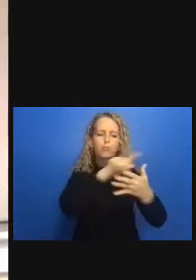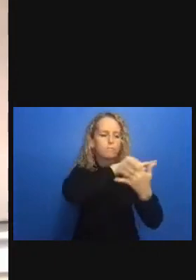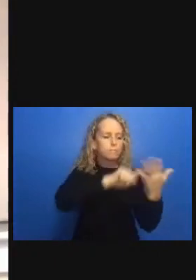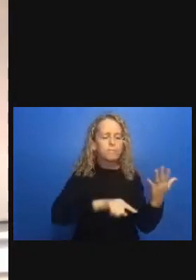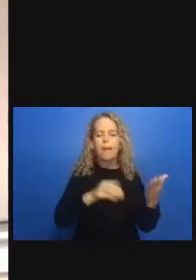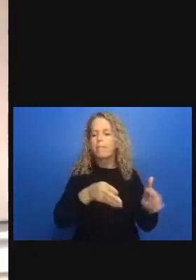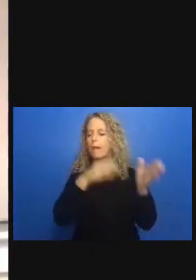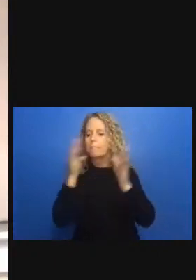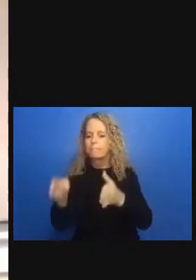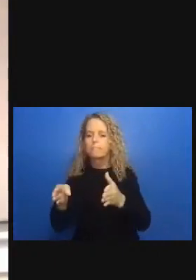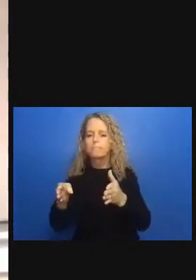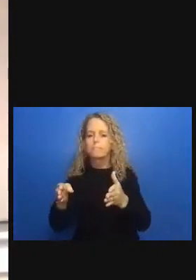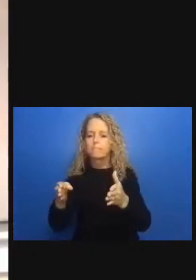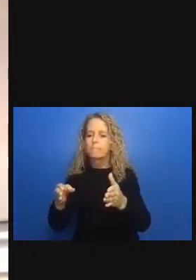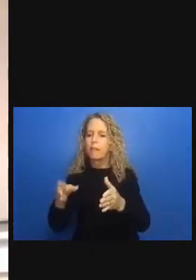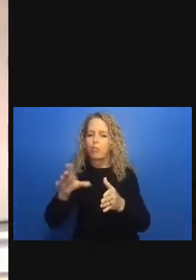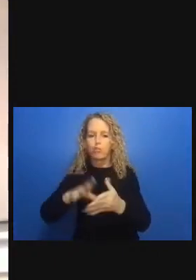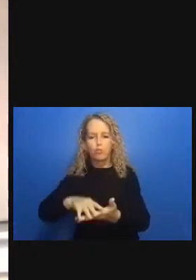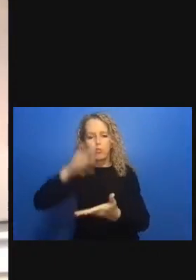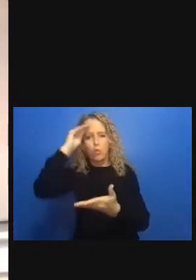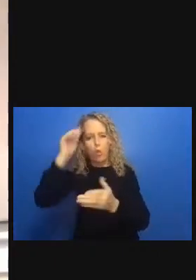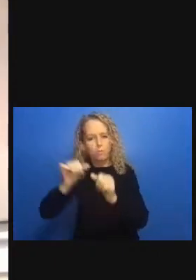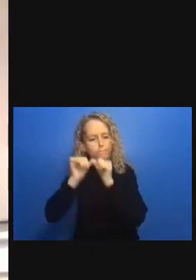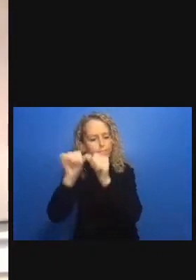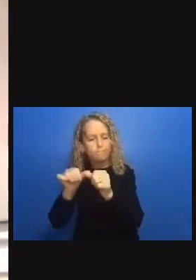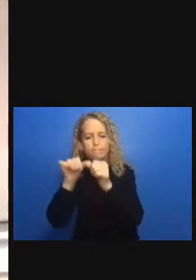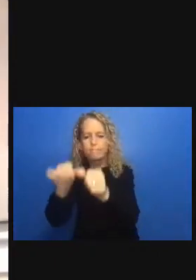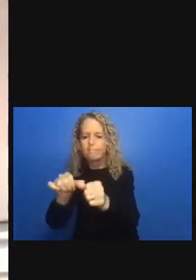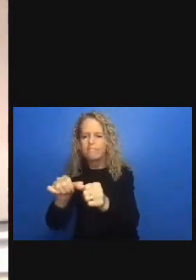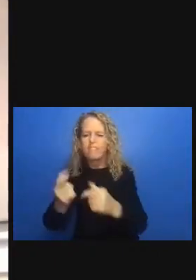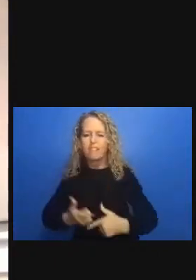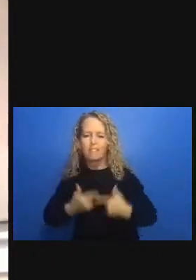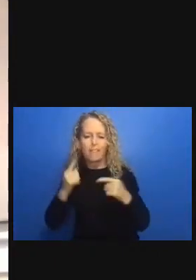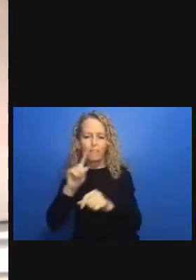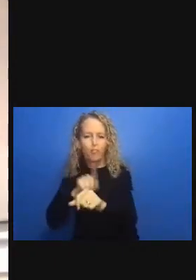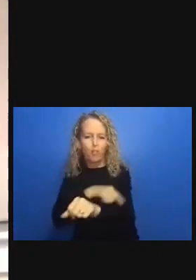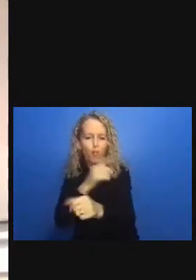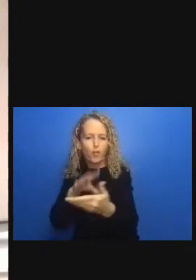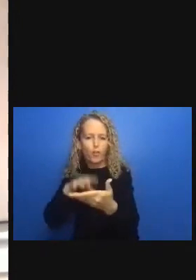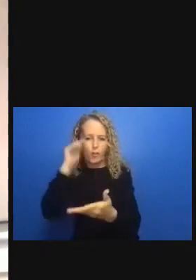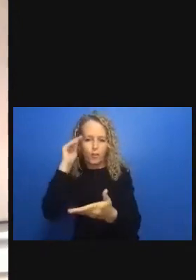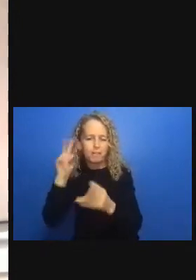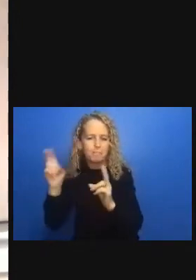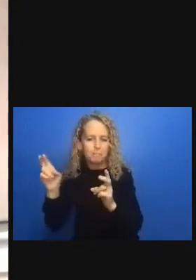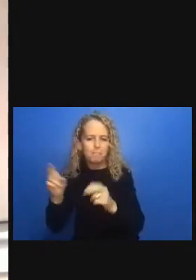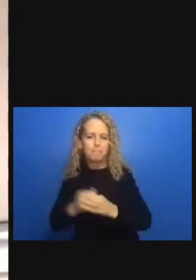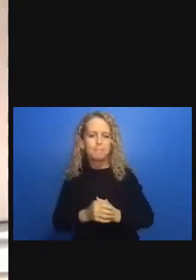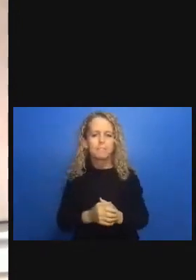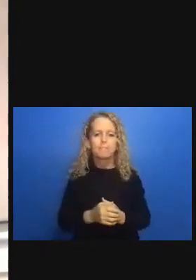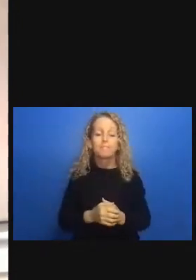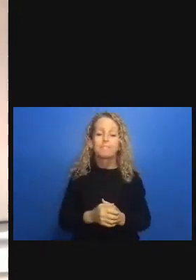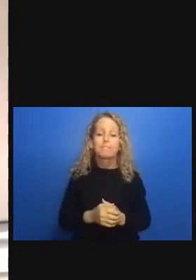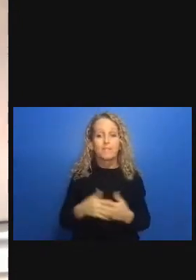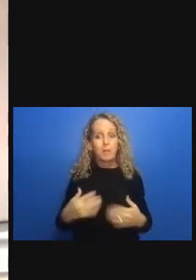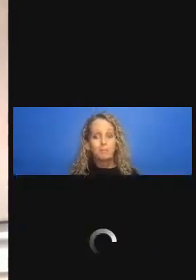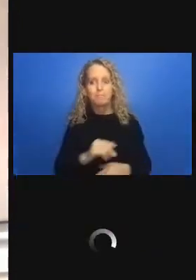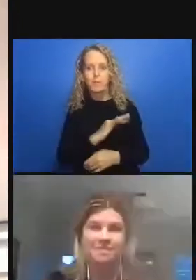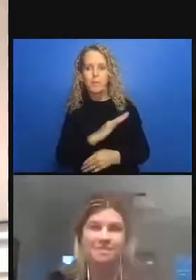ecosystem. So these are some really fun, innovative areas that we can look at. So back over to you, Lori.